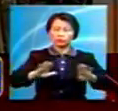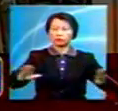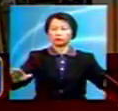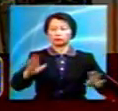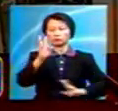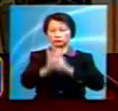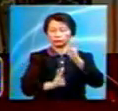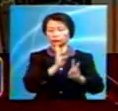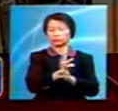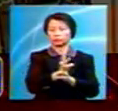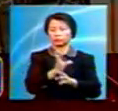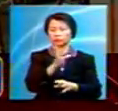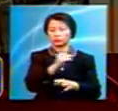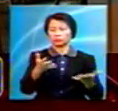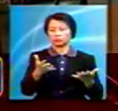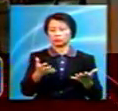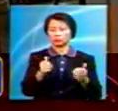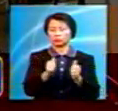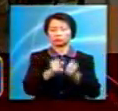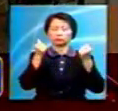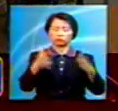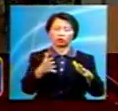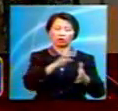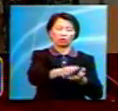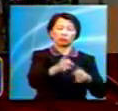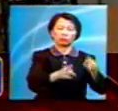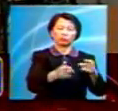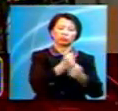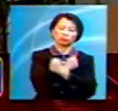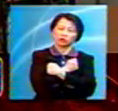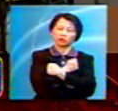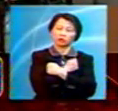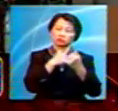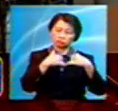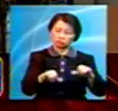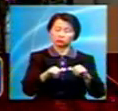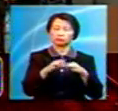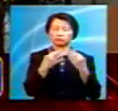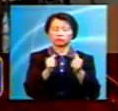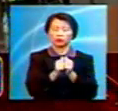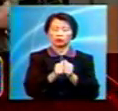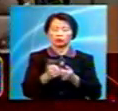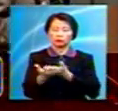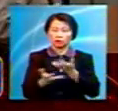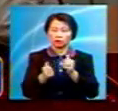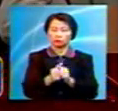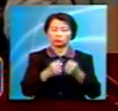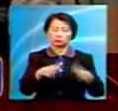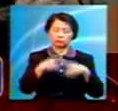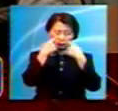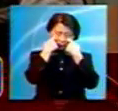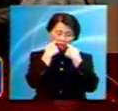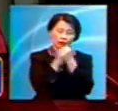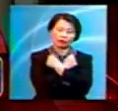world and condolences to all the people that are still have to deal with the loss of their